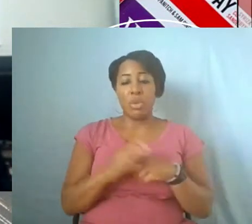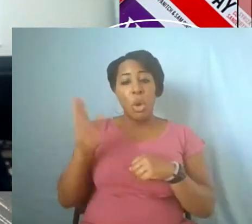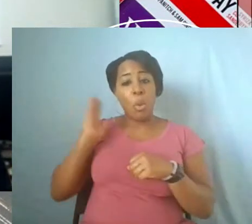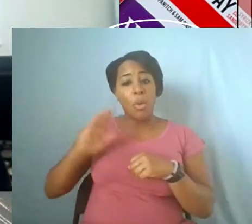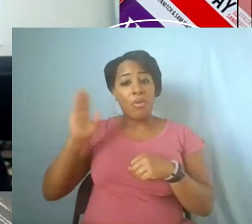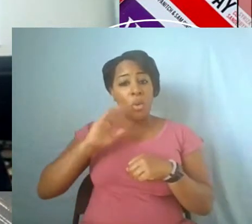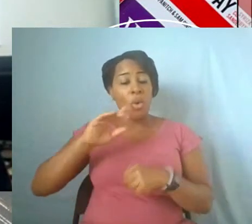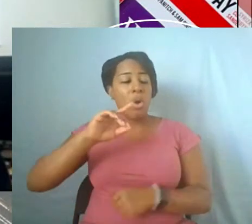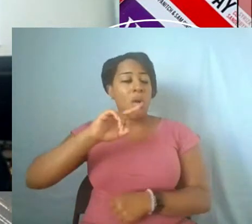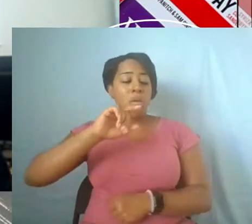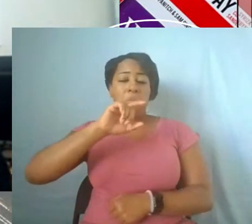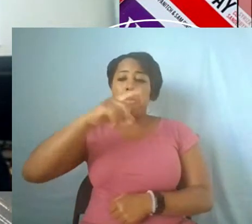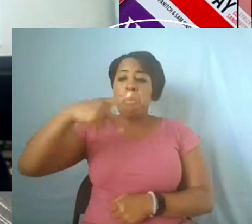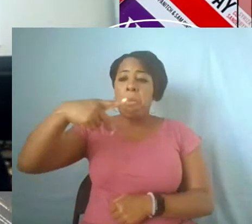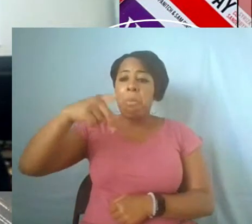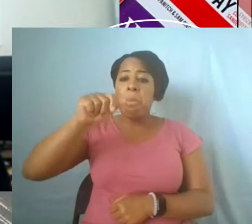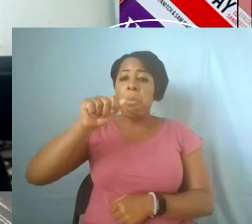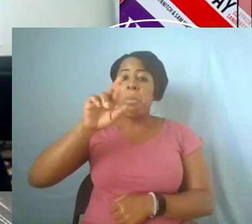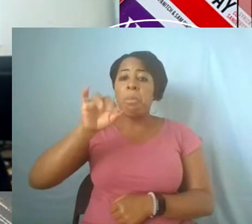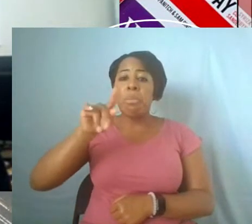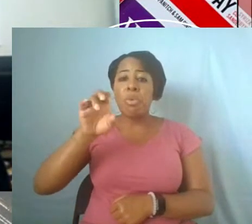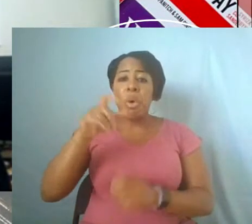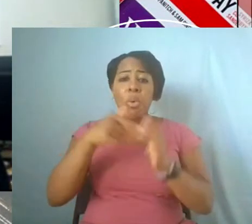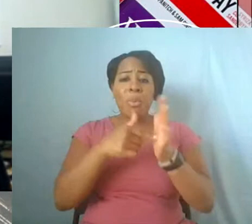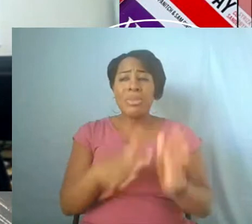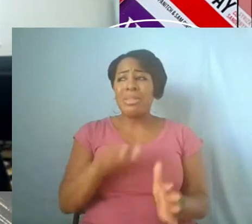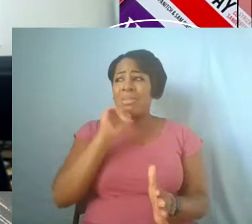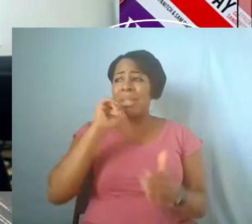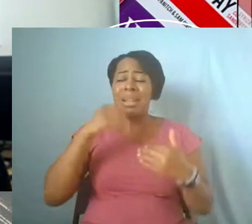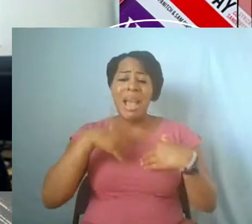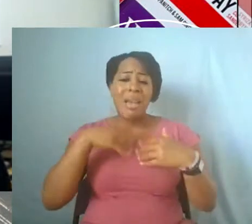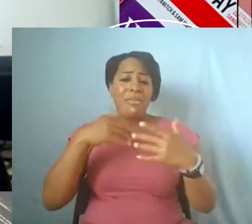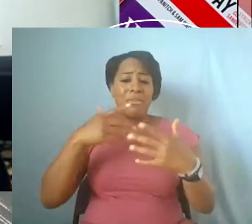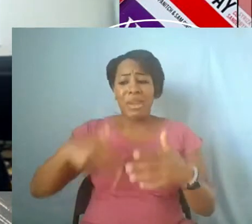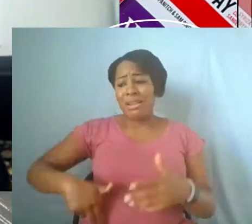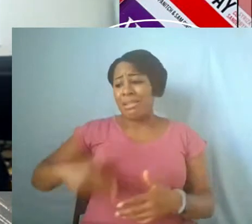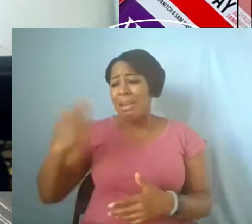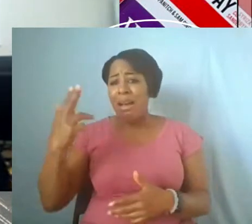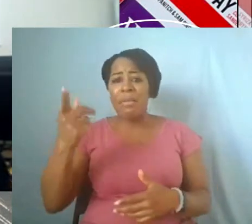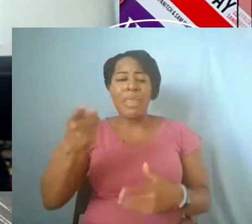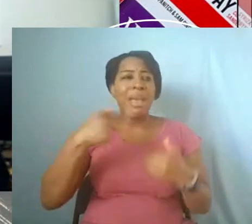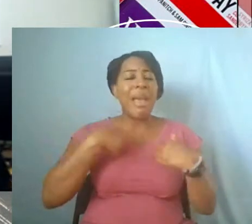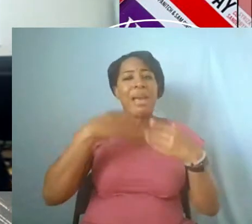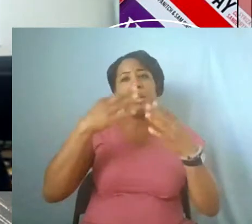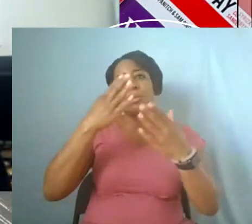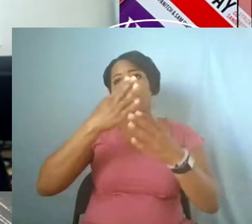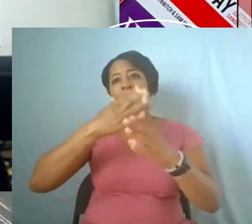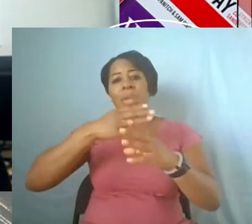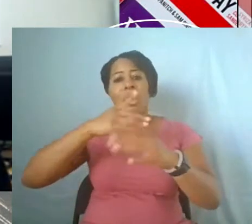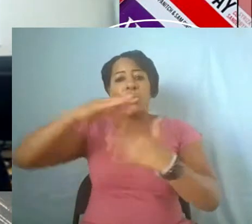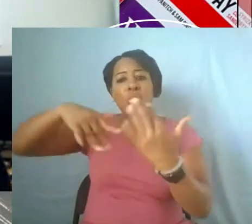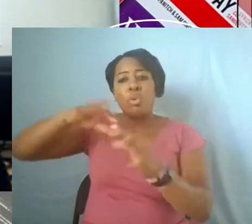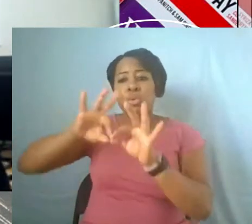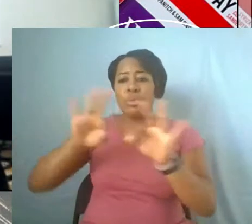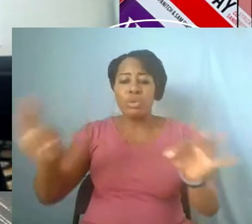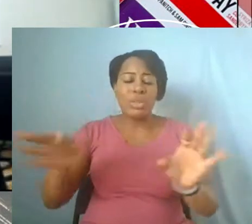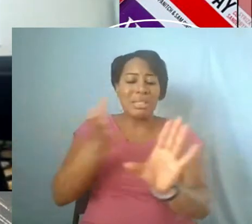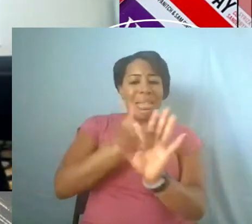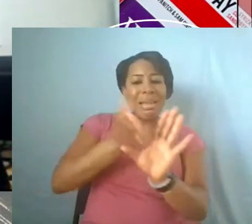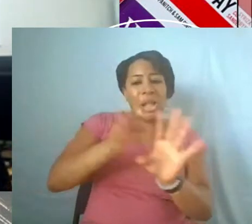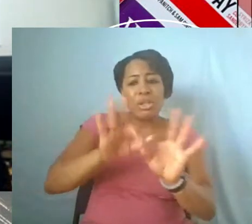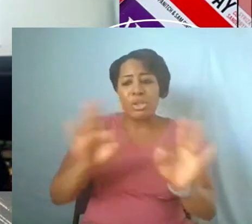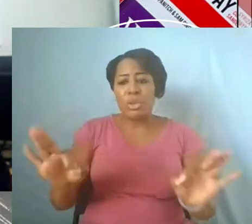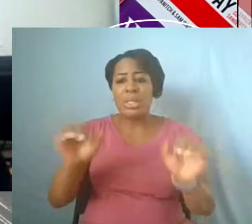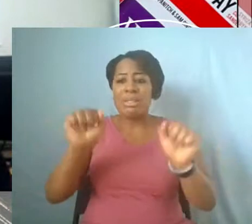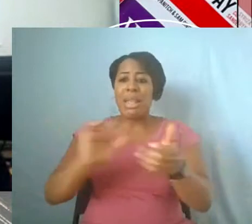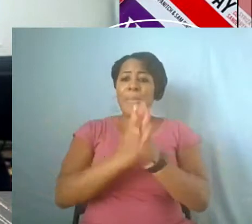badge or carry a gun. They had social degrees, psychology degrees, degrees to where they are able to be social